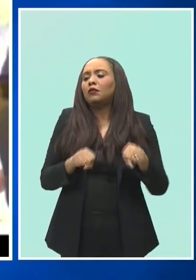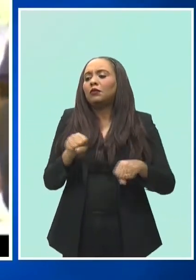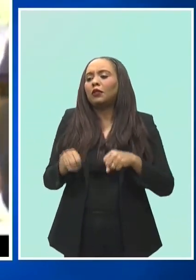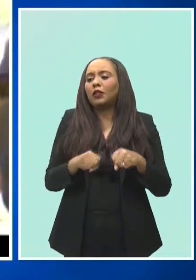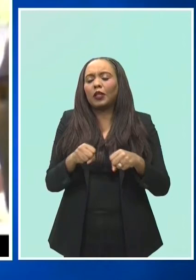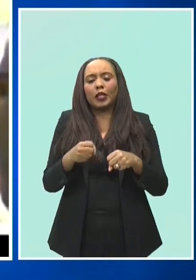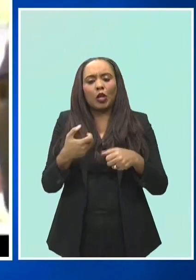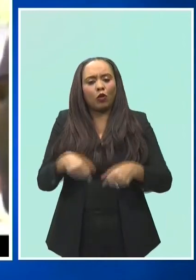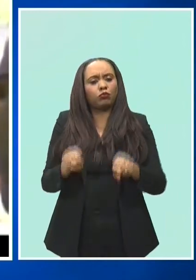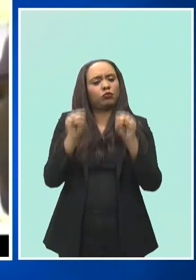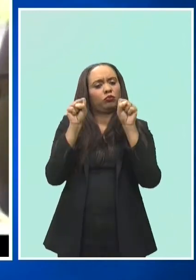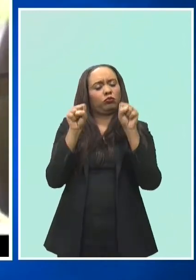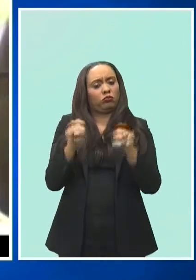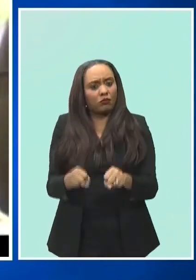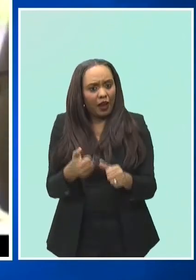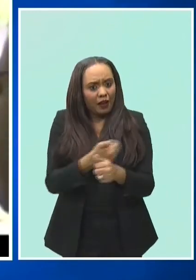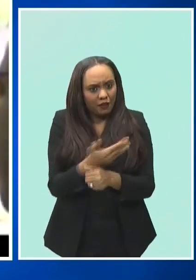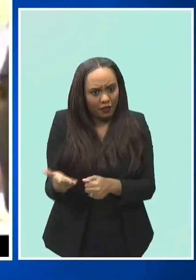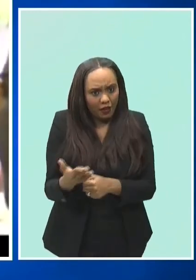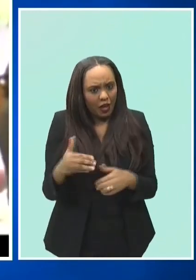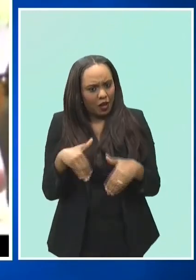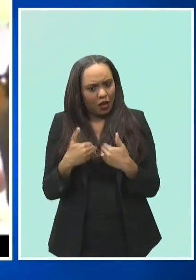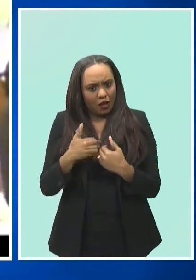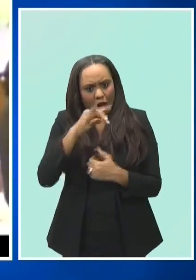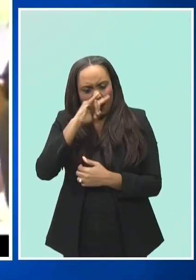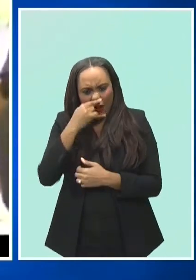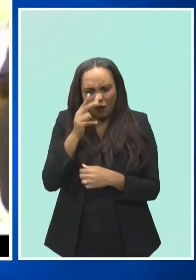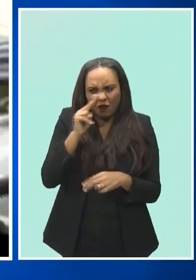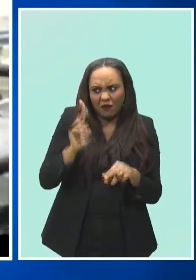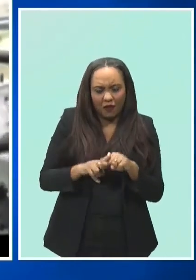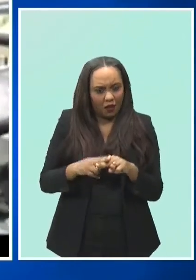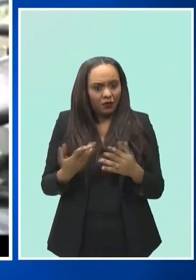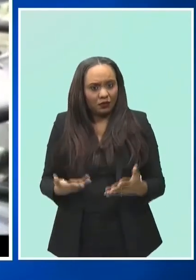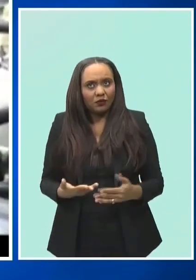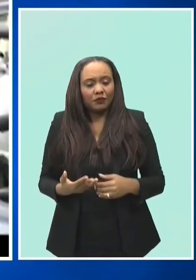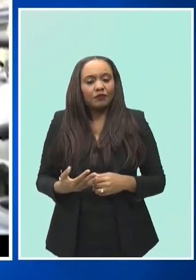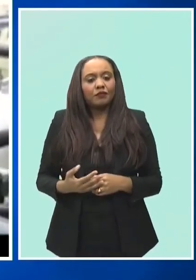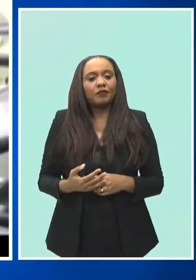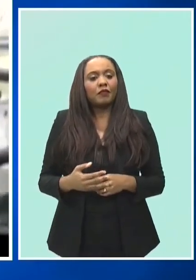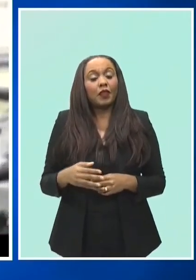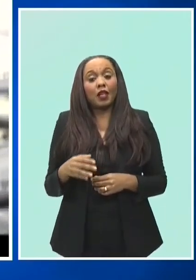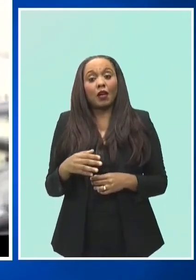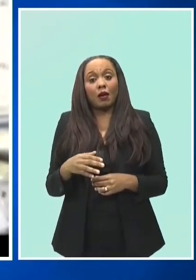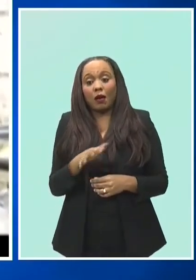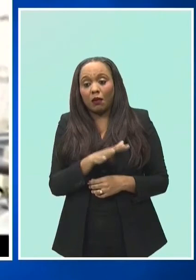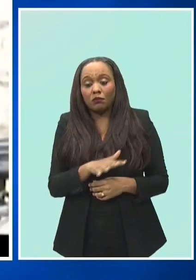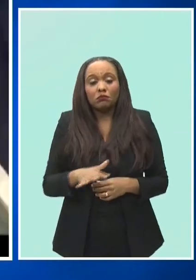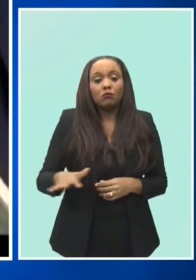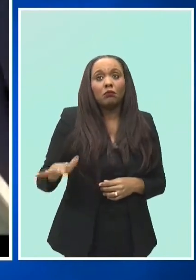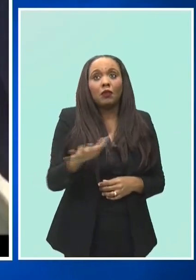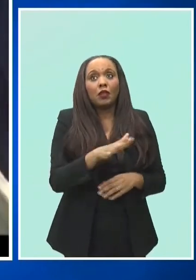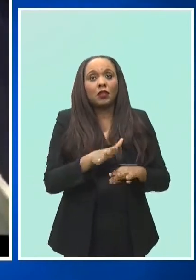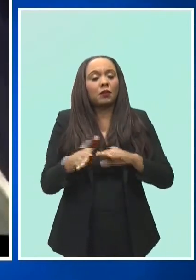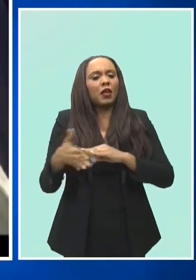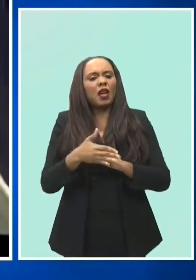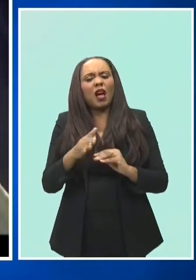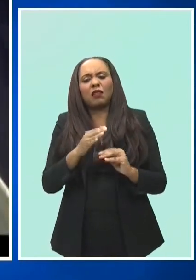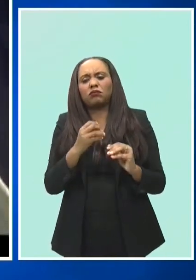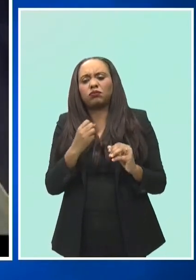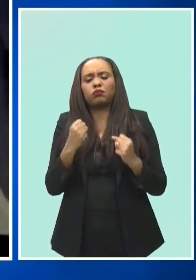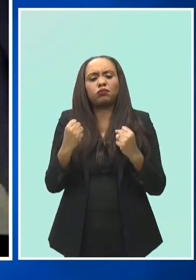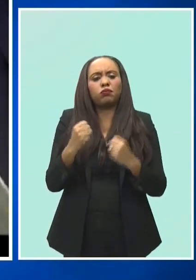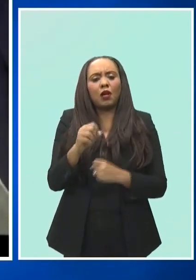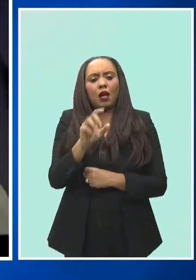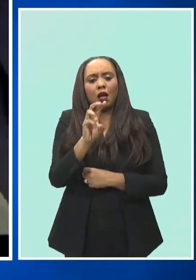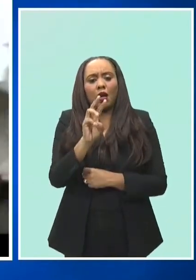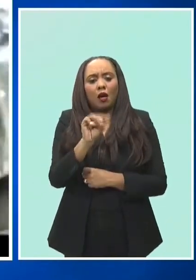skate, you name it. Everything a younger kid have fun with, I was there. He travels across the island as far as Montego Bay to